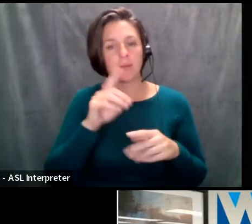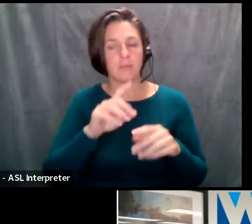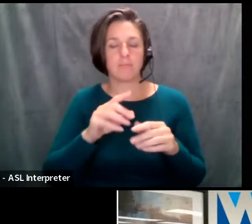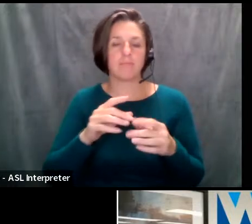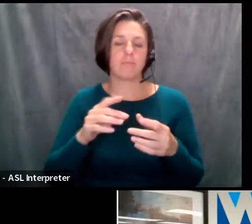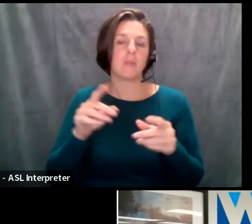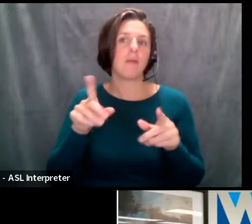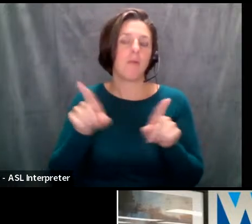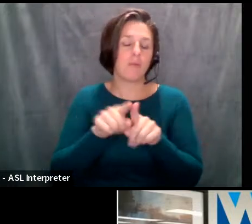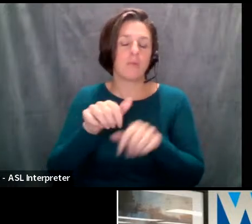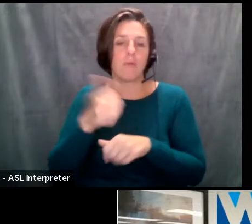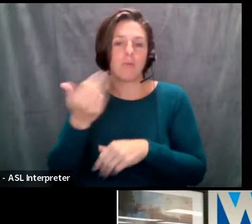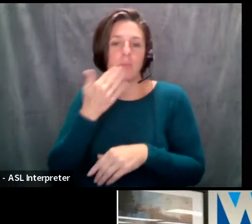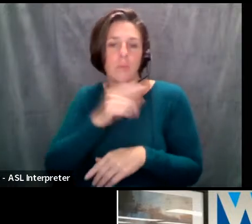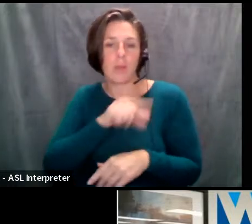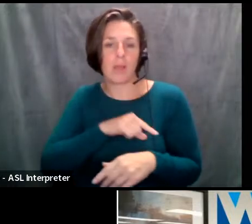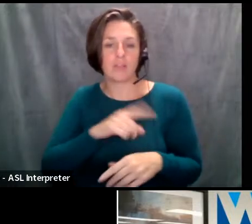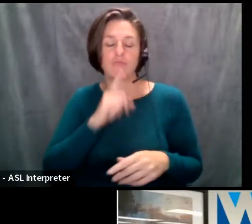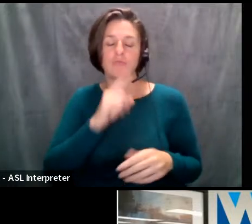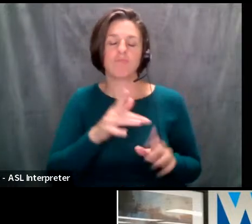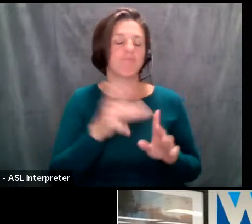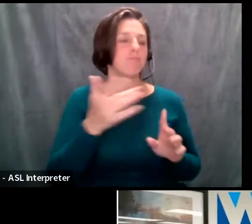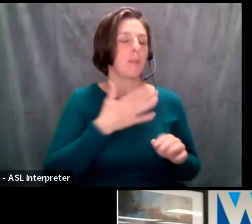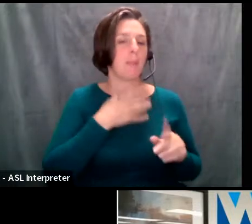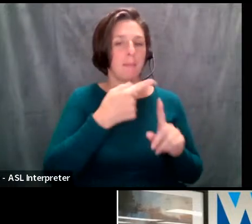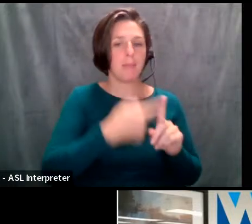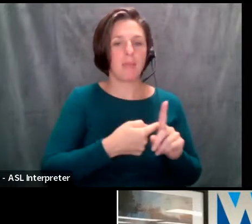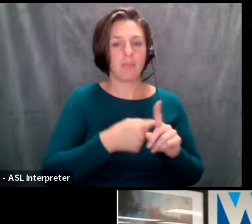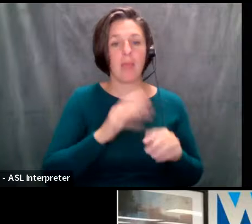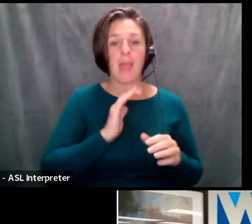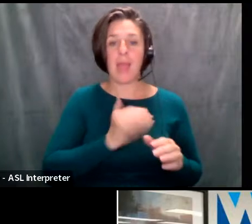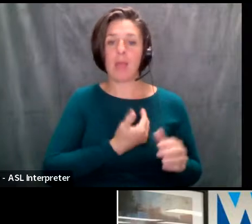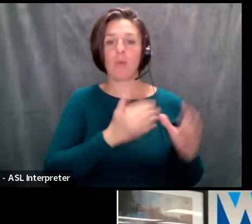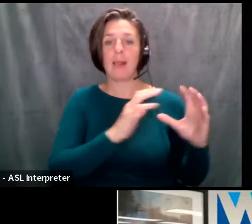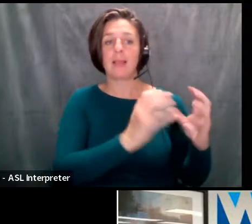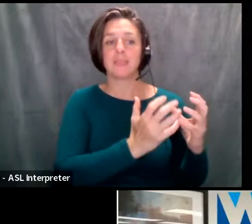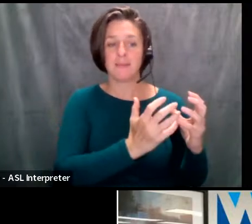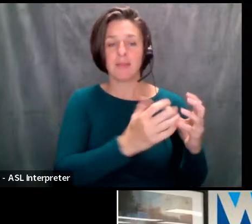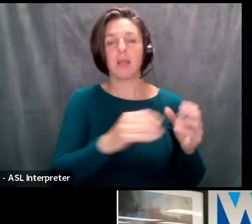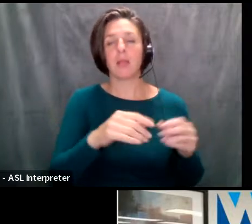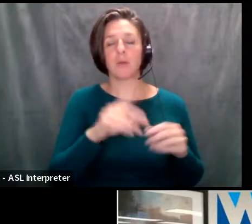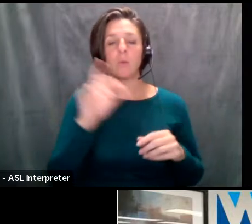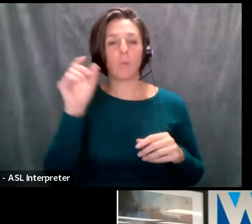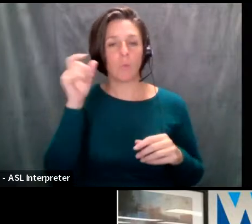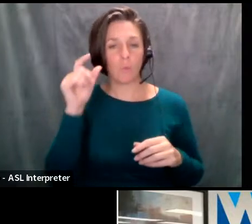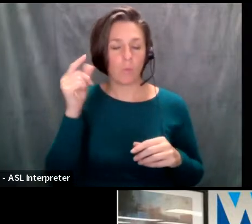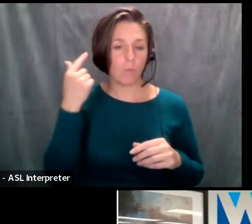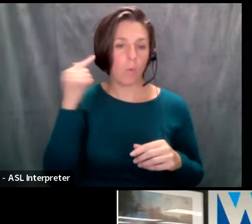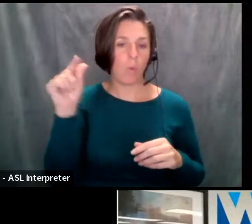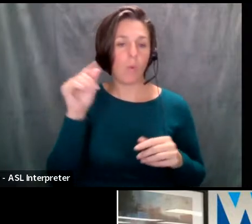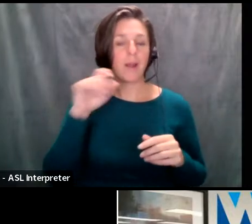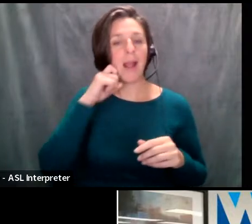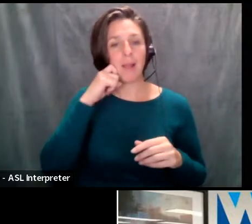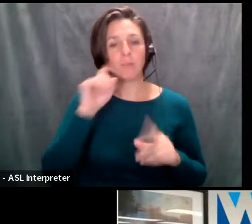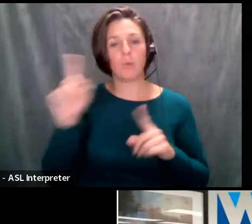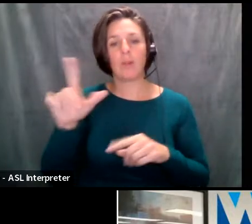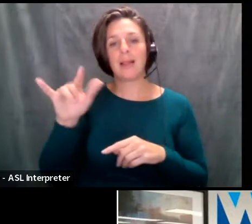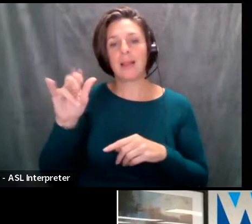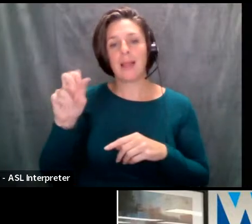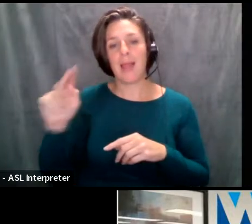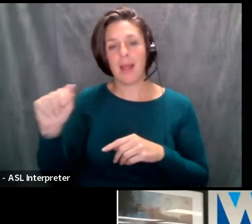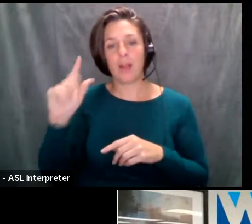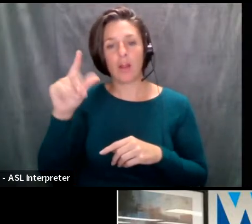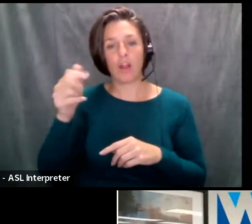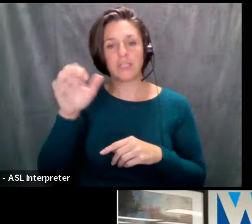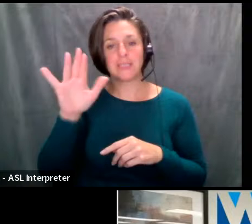to first recognize our classified golden apple who went to Liliana Garcia. She is our staff assistant